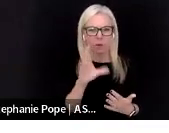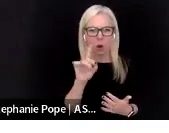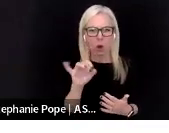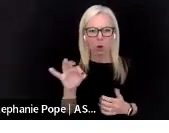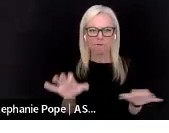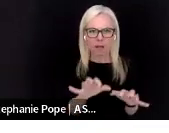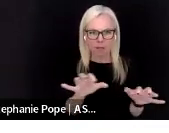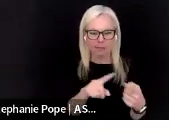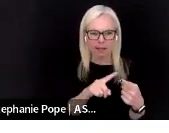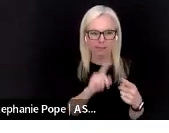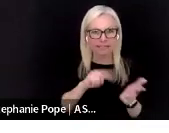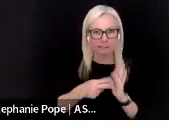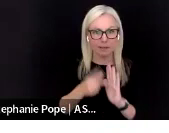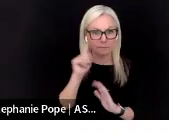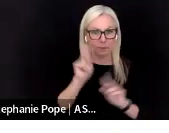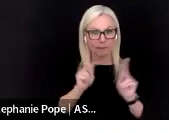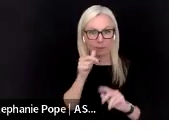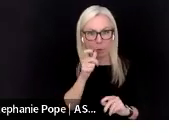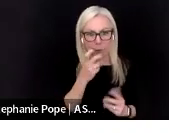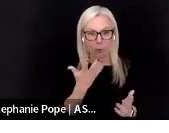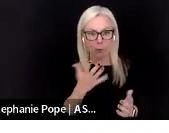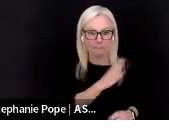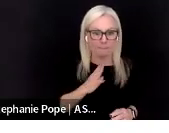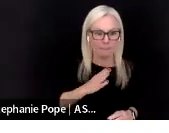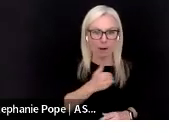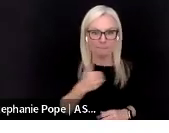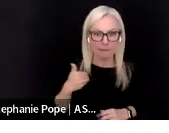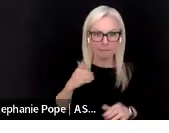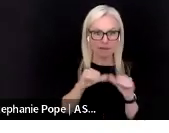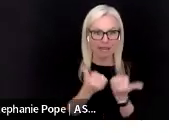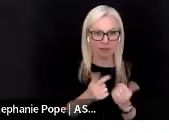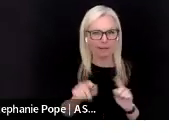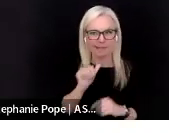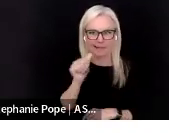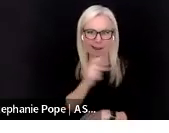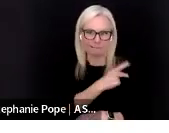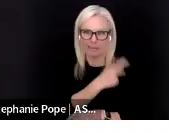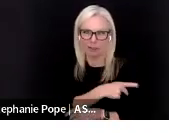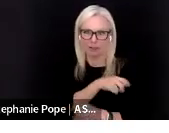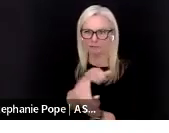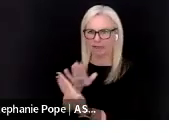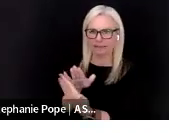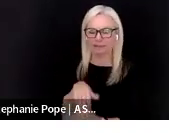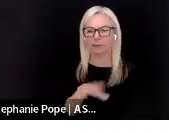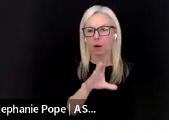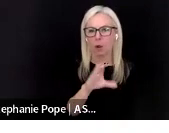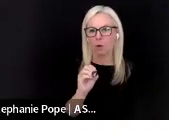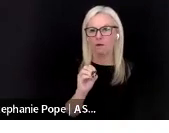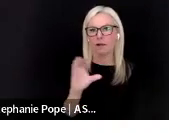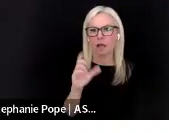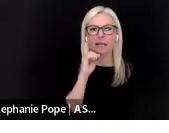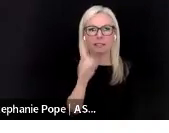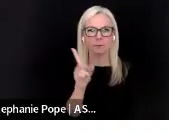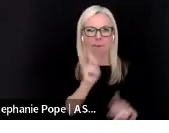it's meant for people who are, say, a board member of an agency, but not patient-facing. The code of conduct is intended for people